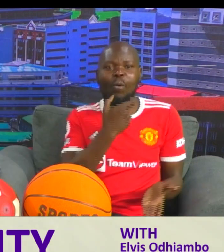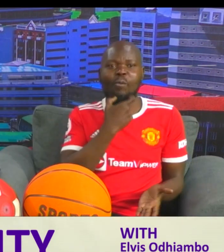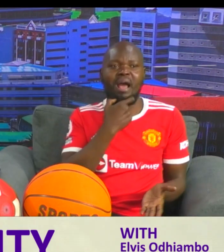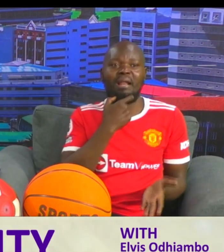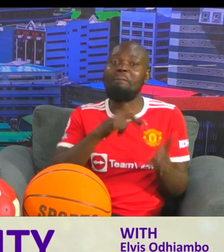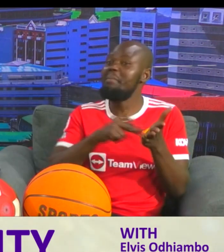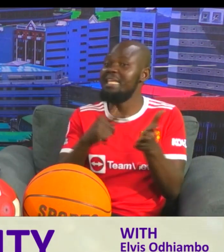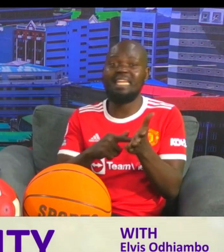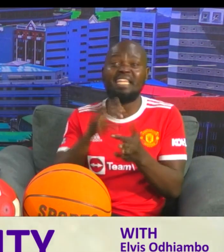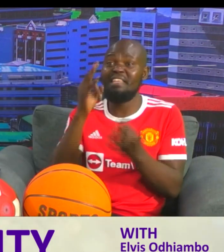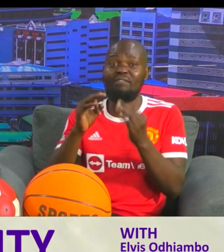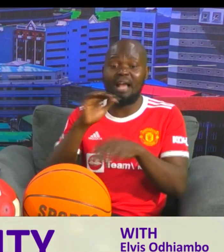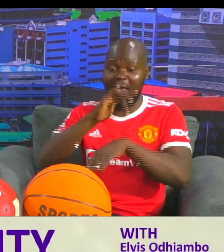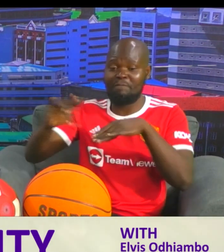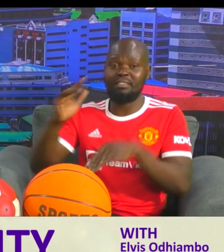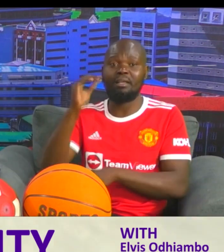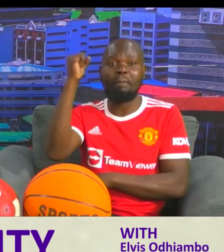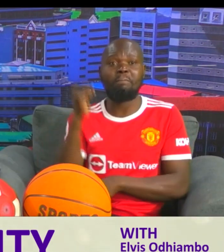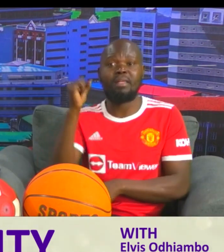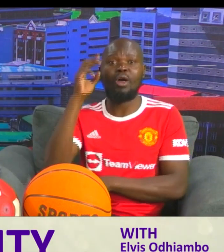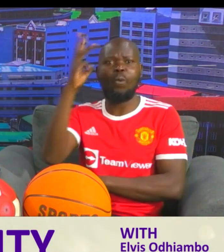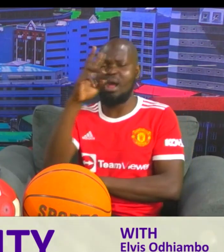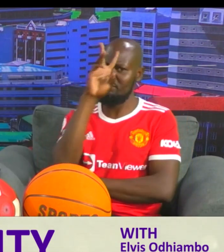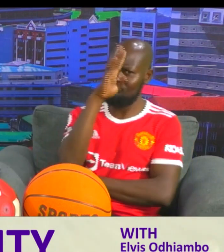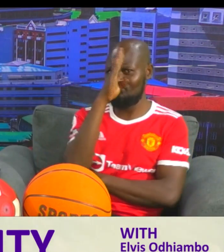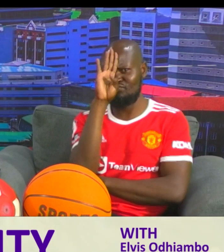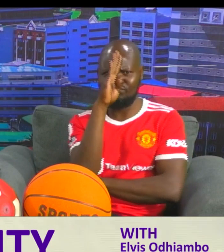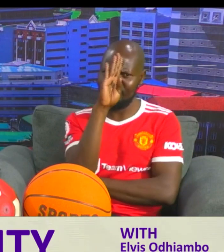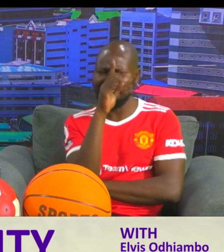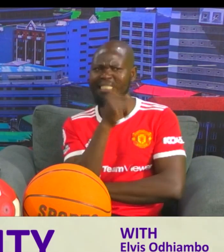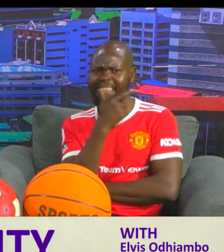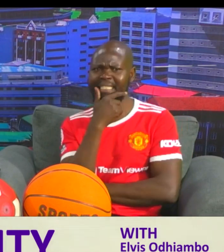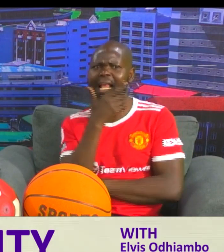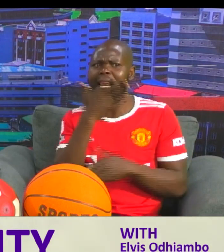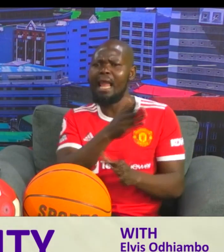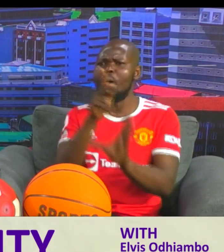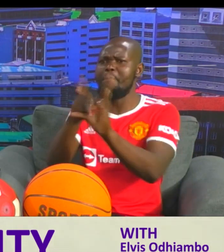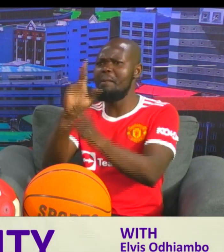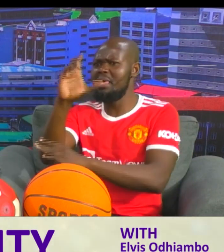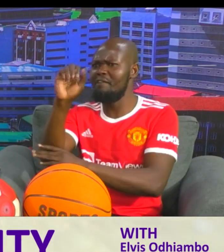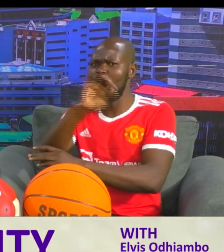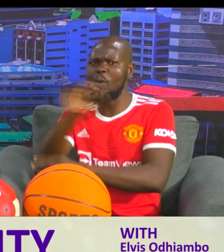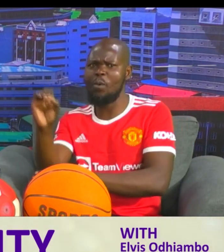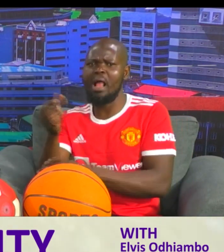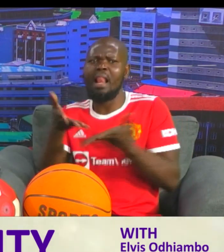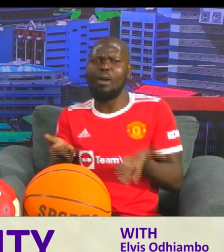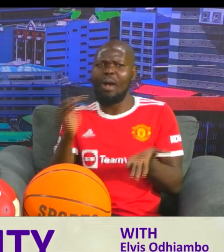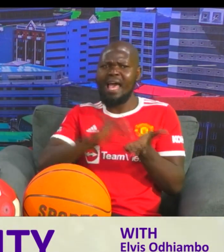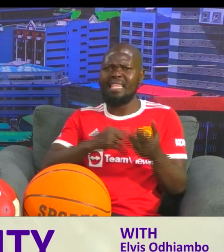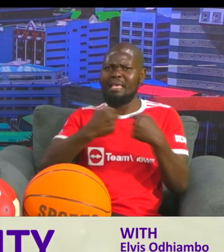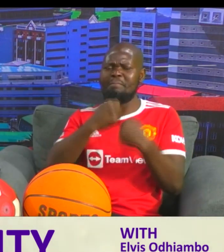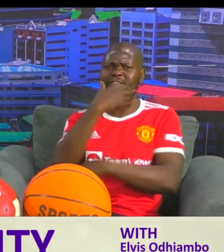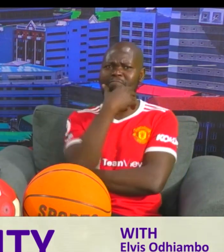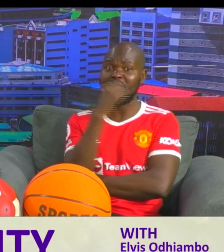like the betting companies, Right. and get exposure as well. But you see right now, with the situation right now, I don't think there's a